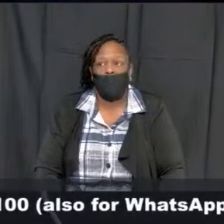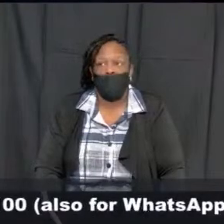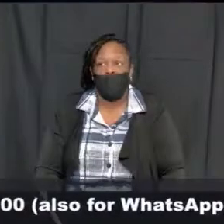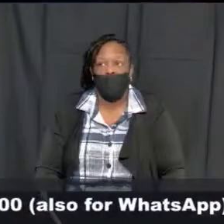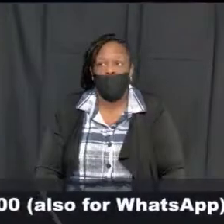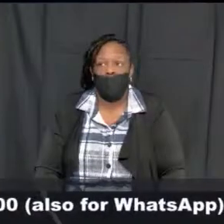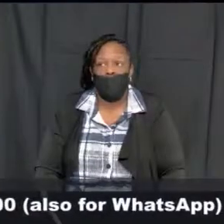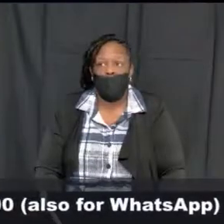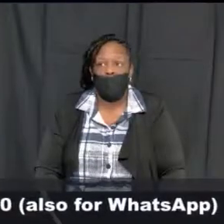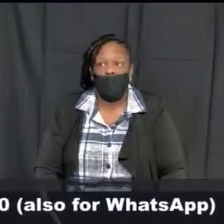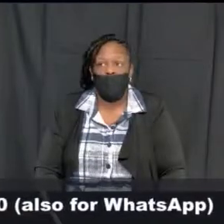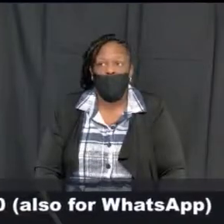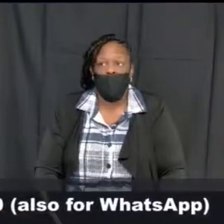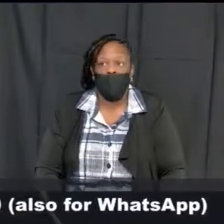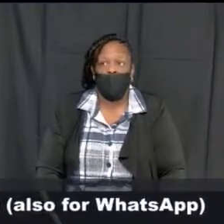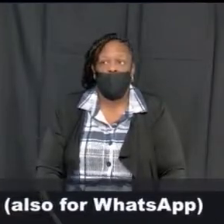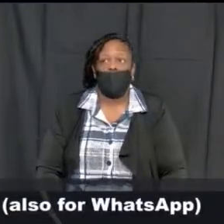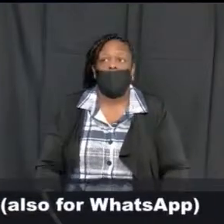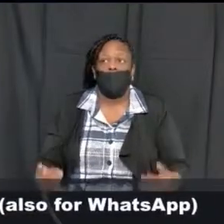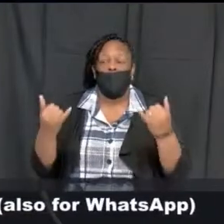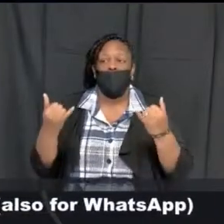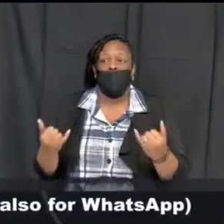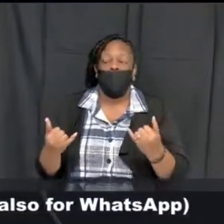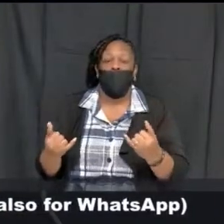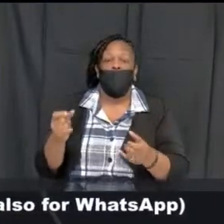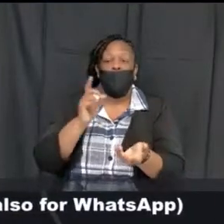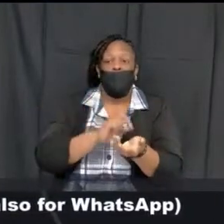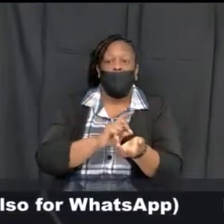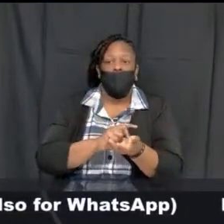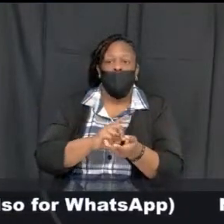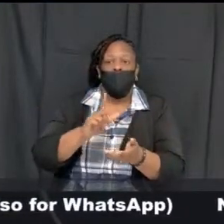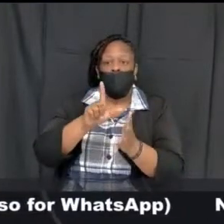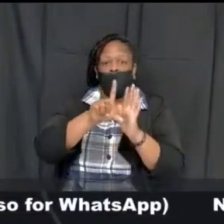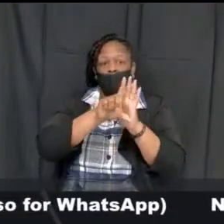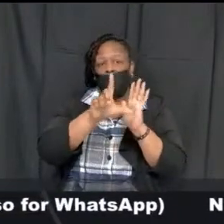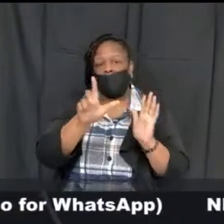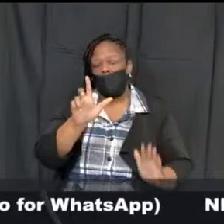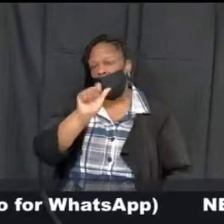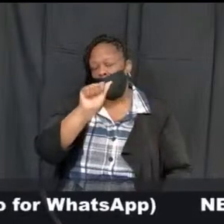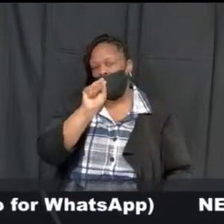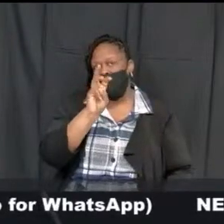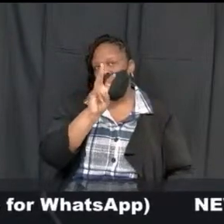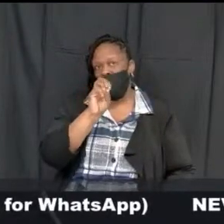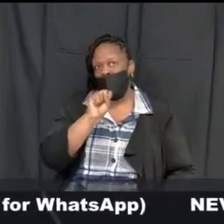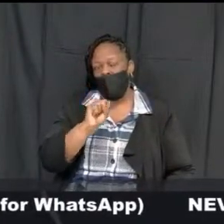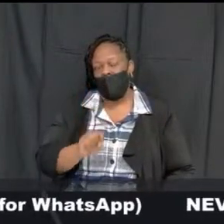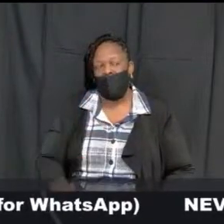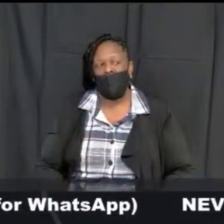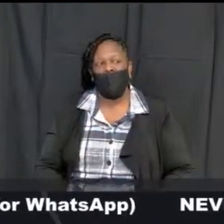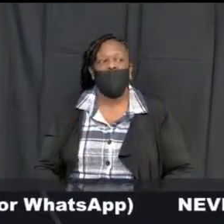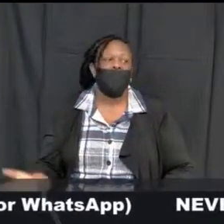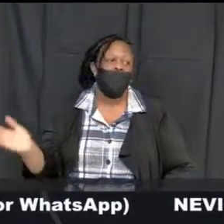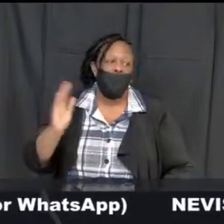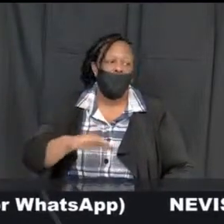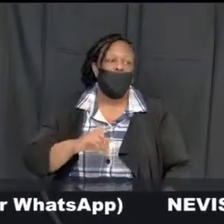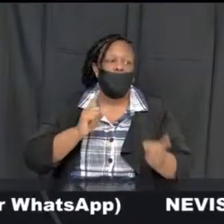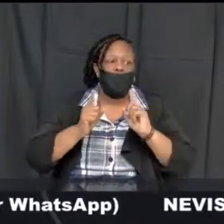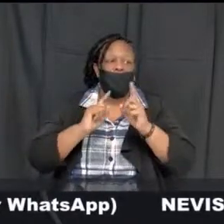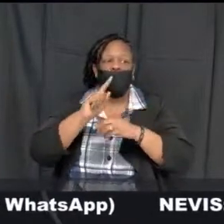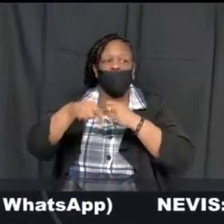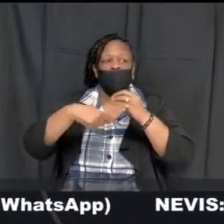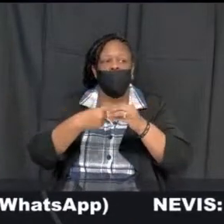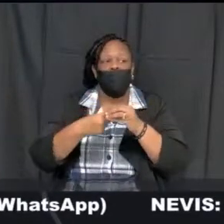Thank you, Superintendent. We now invite Dr. Hazel Laws, our Chief Medical Officer, to present us with the